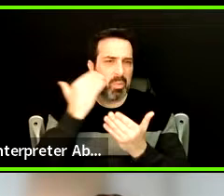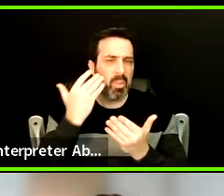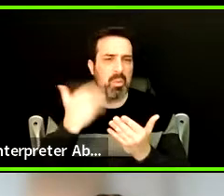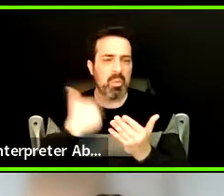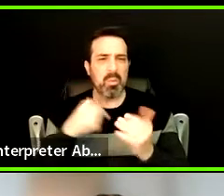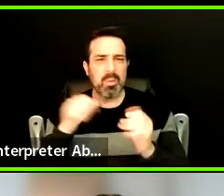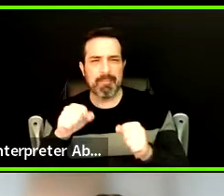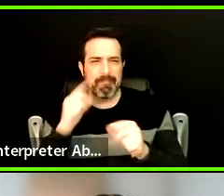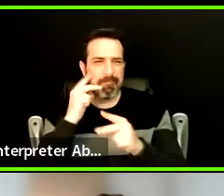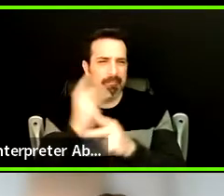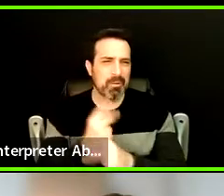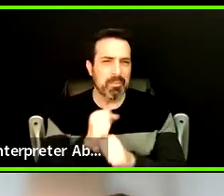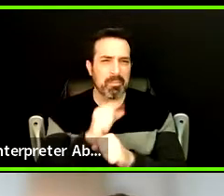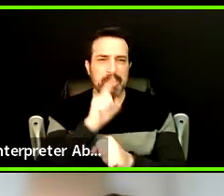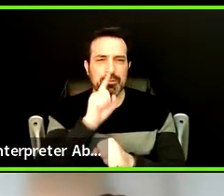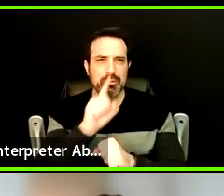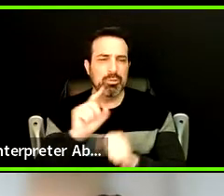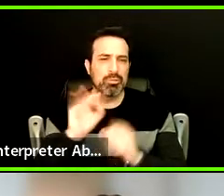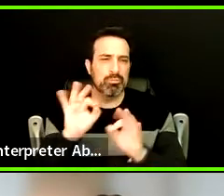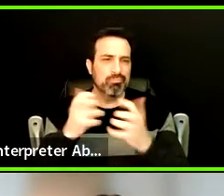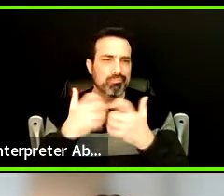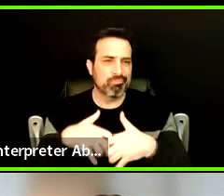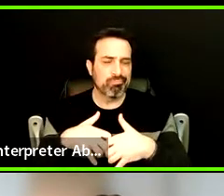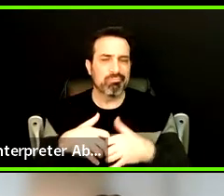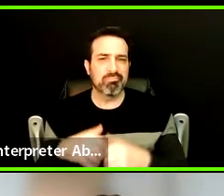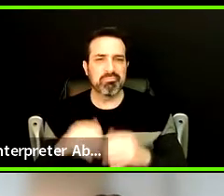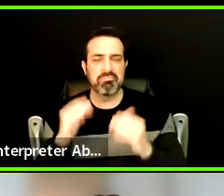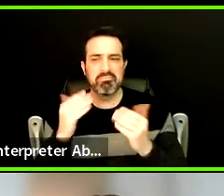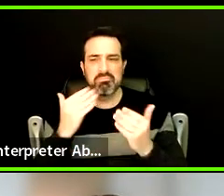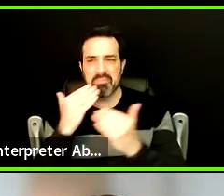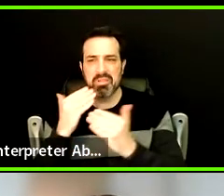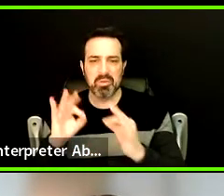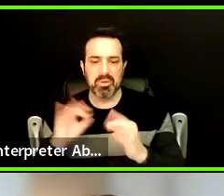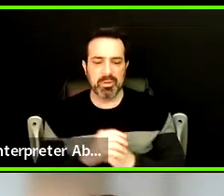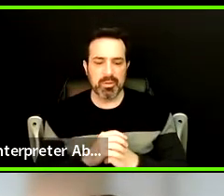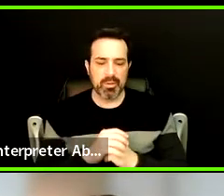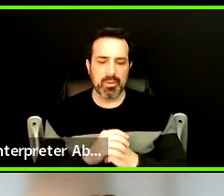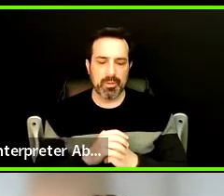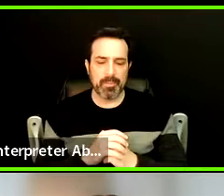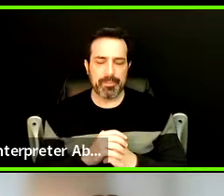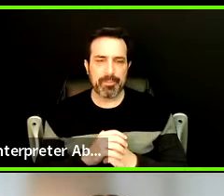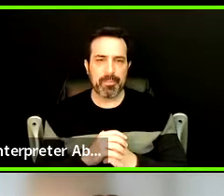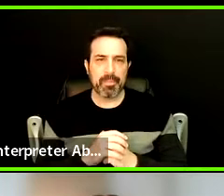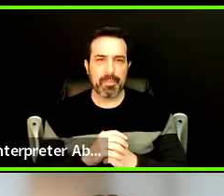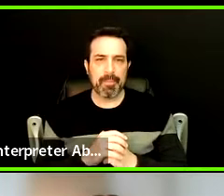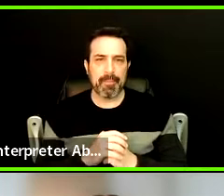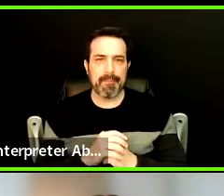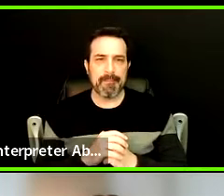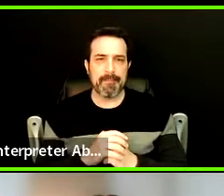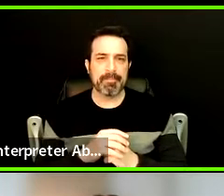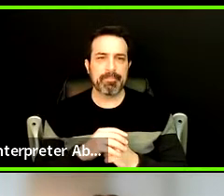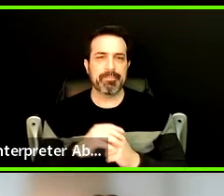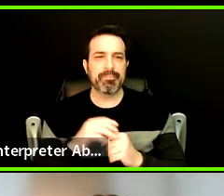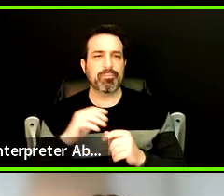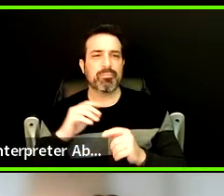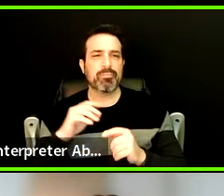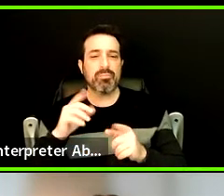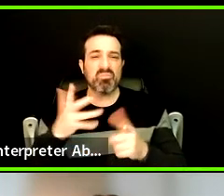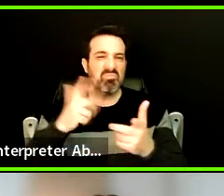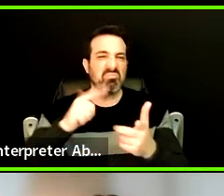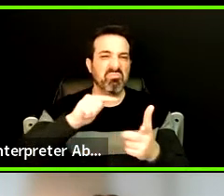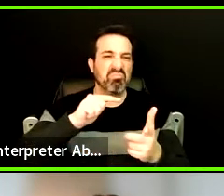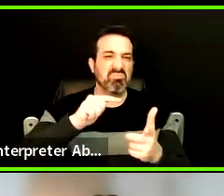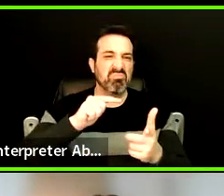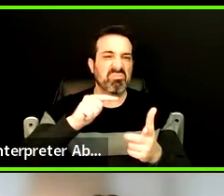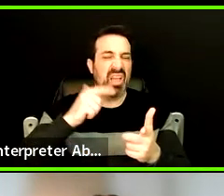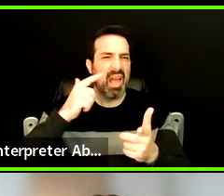can figure out making sure we get it from you. Thank you. Yeah, absolutely. We did not report from our group yet. I know we did not